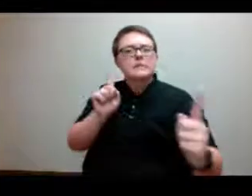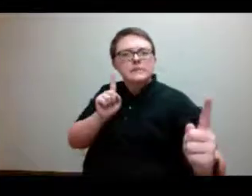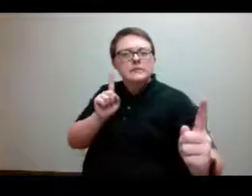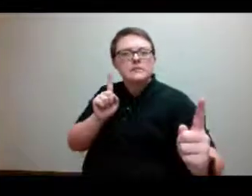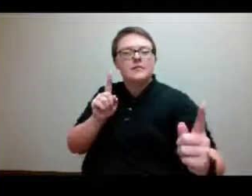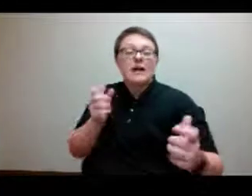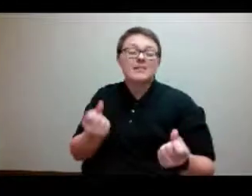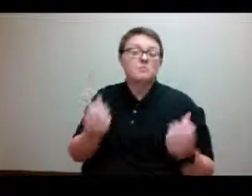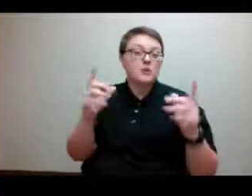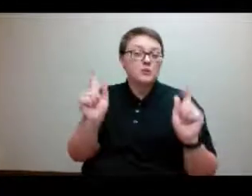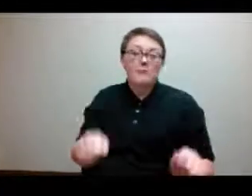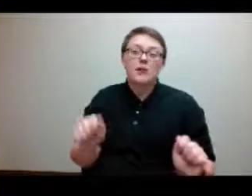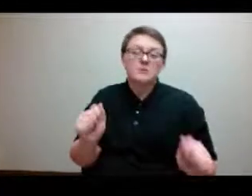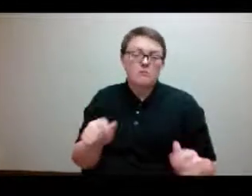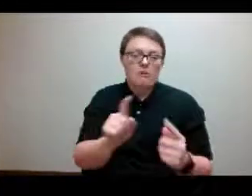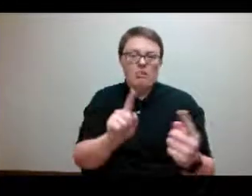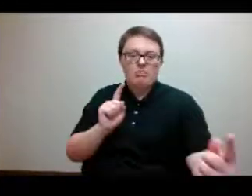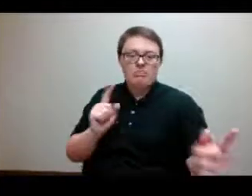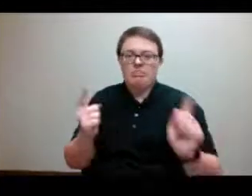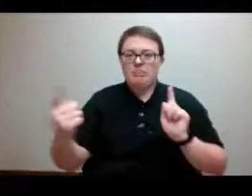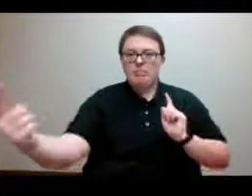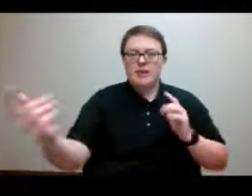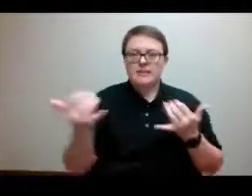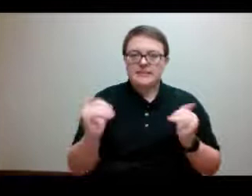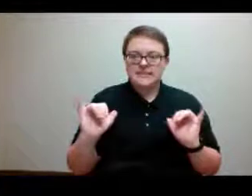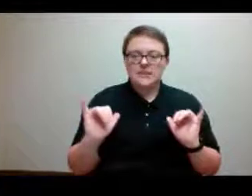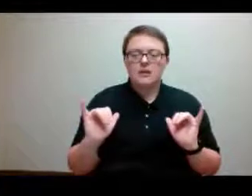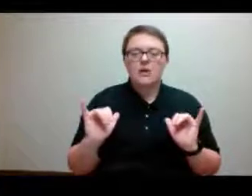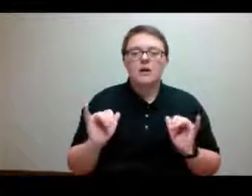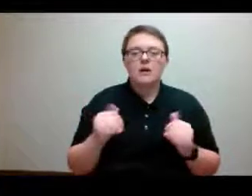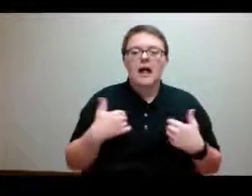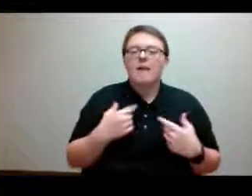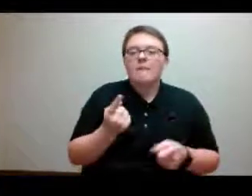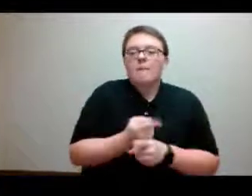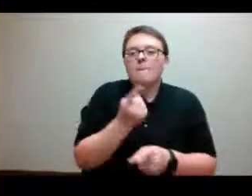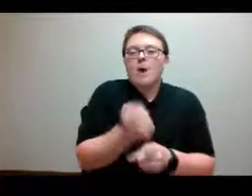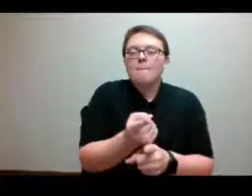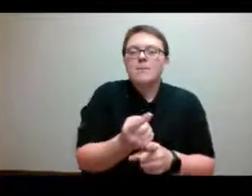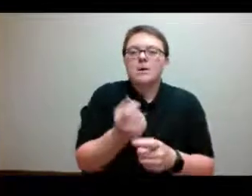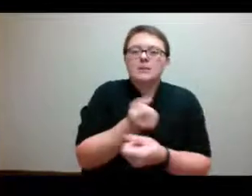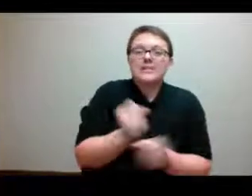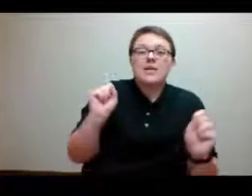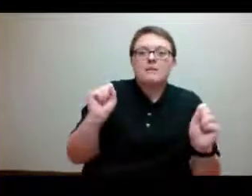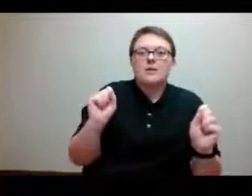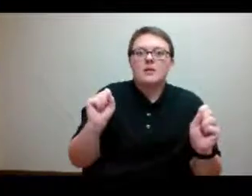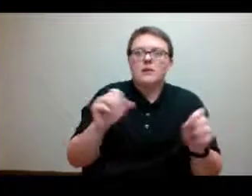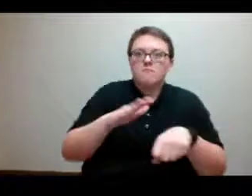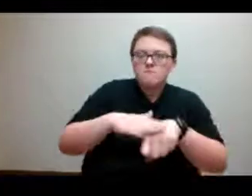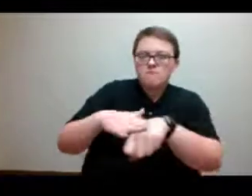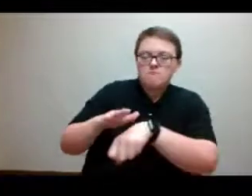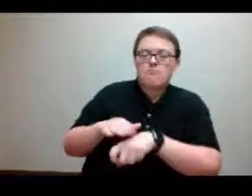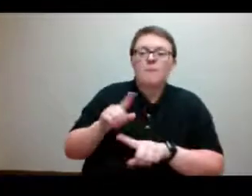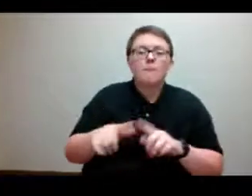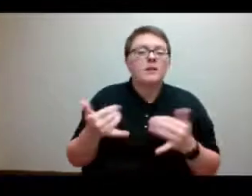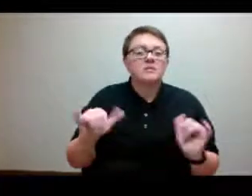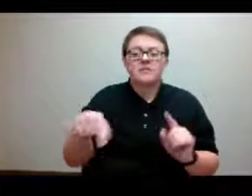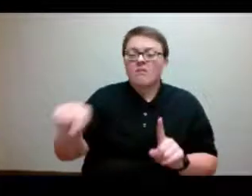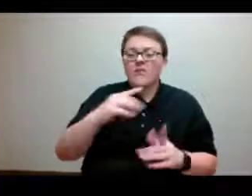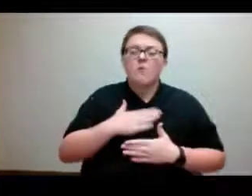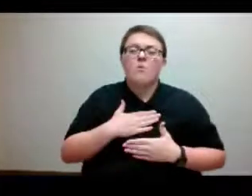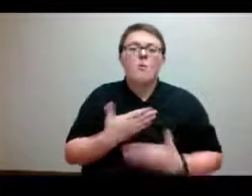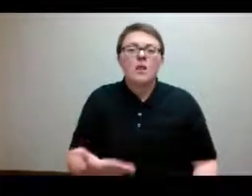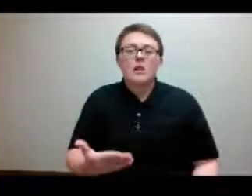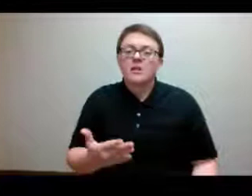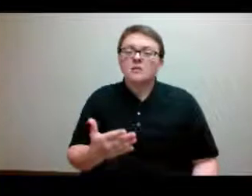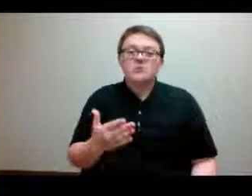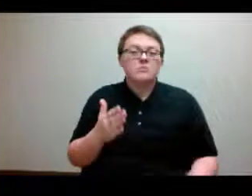was possible, and took the proper safety precautions, but they still were willing to go above and beyond to